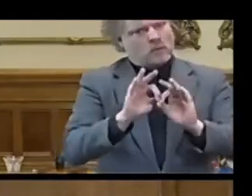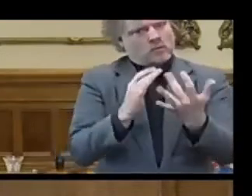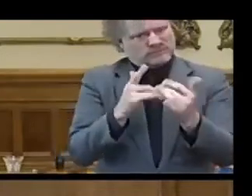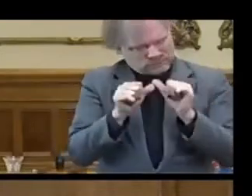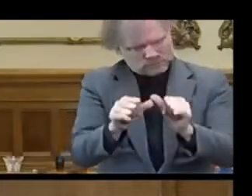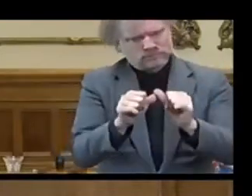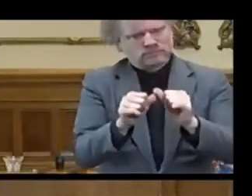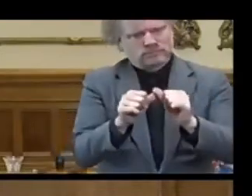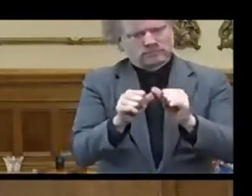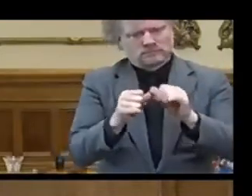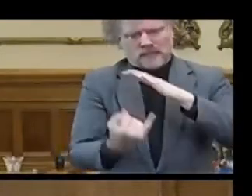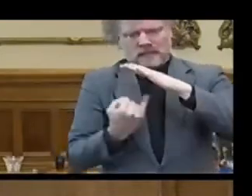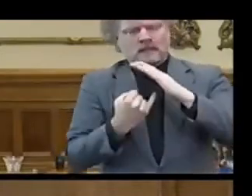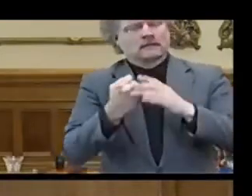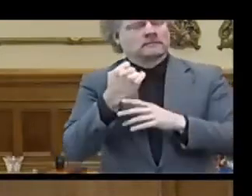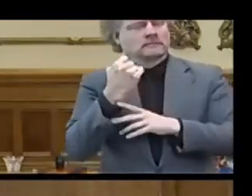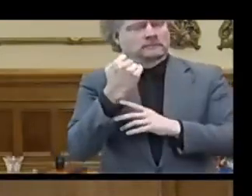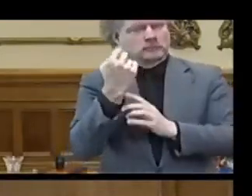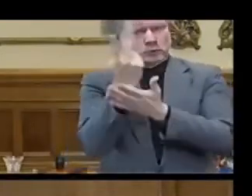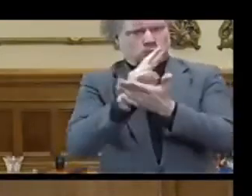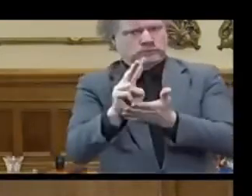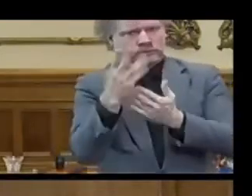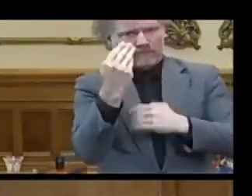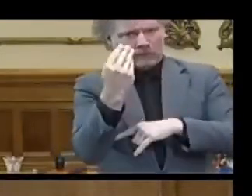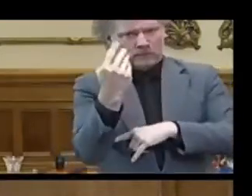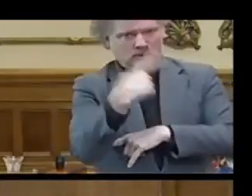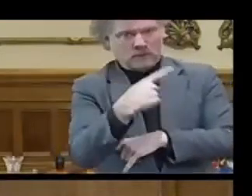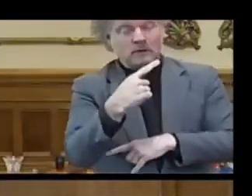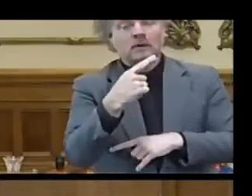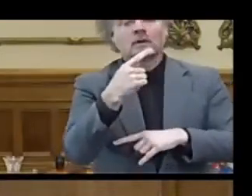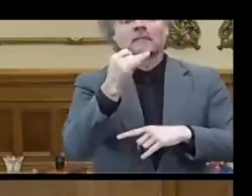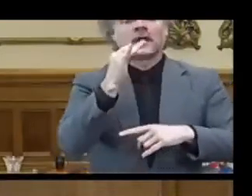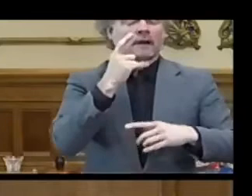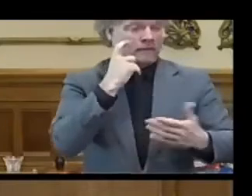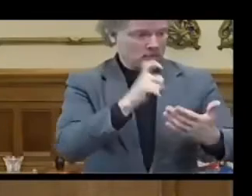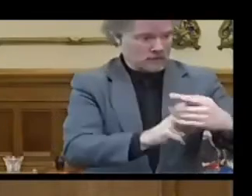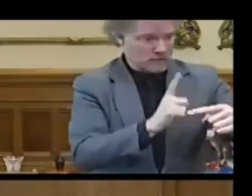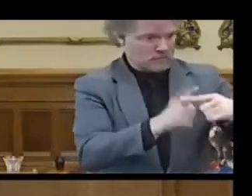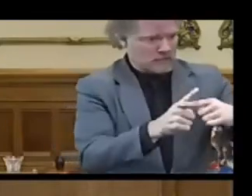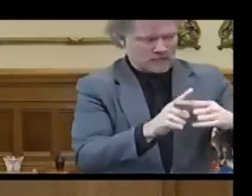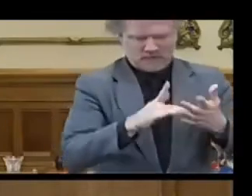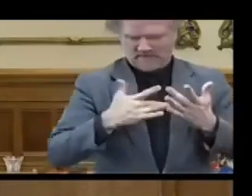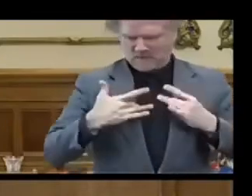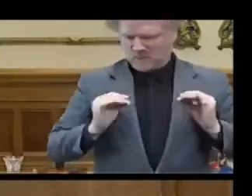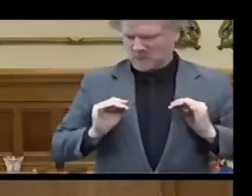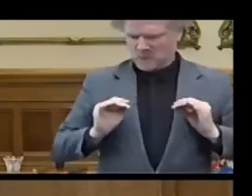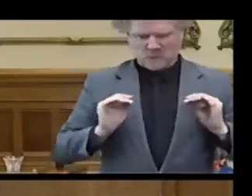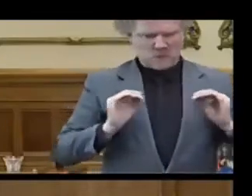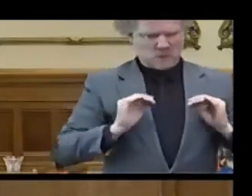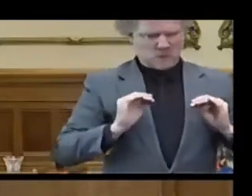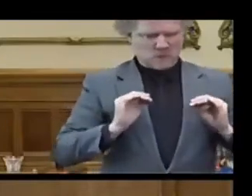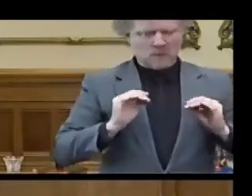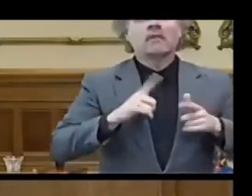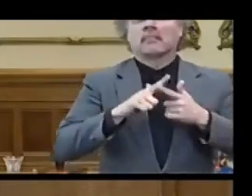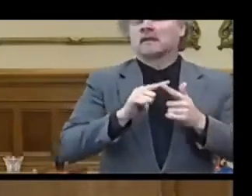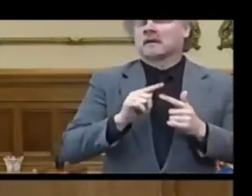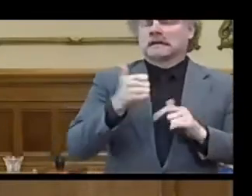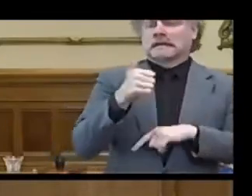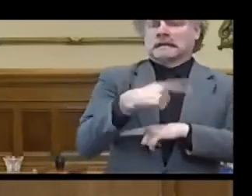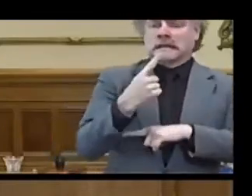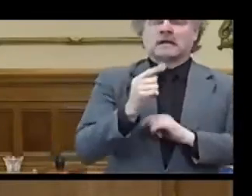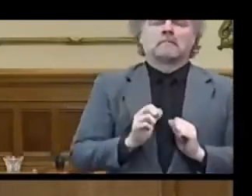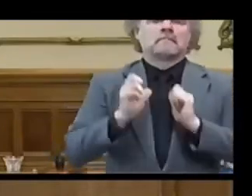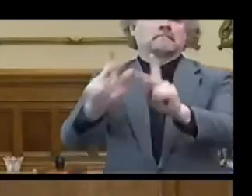time that we ask you to do. Now, if you would be positive and you remain asymptomatic, then you could be back within 10